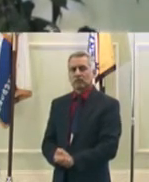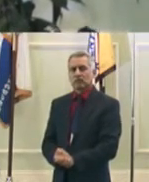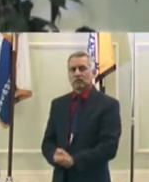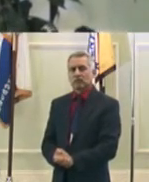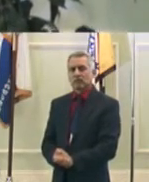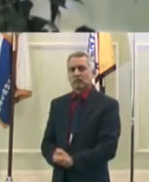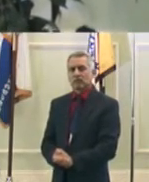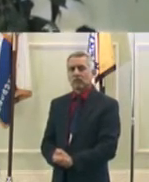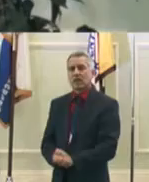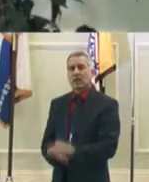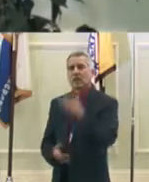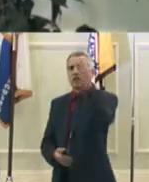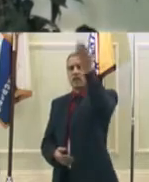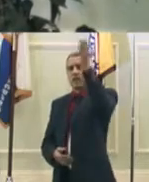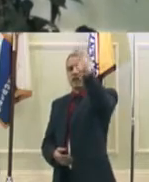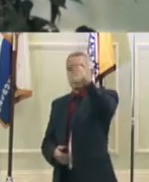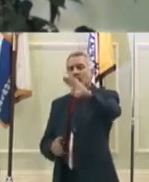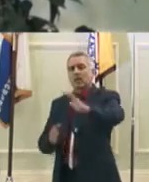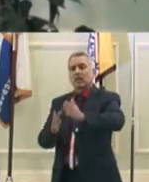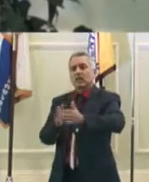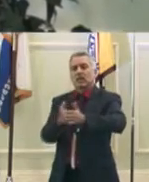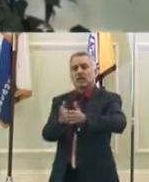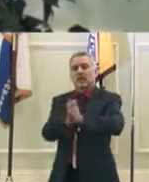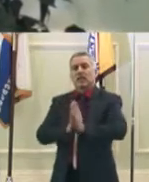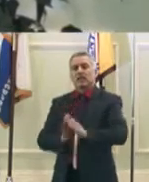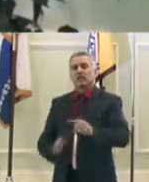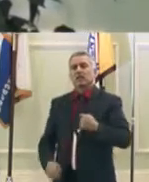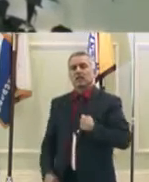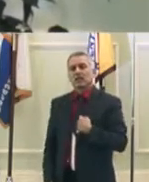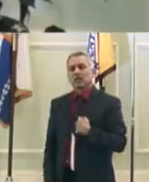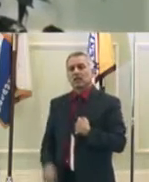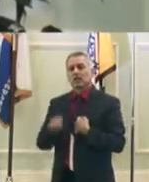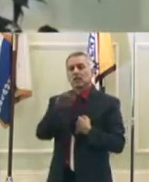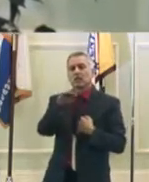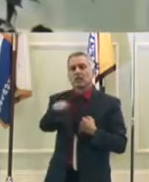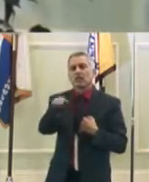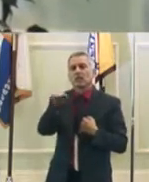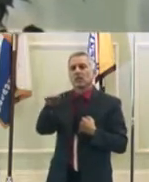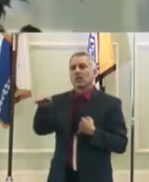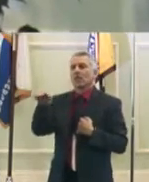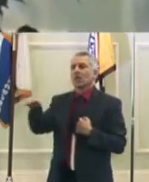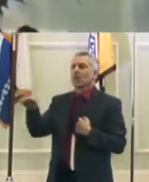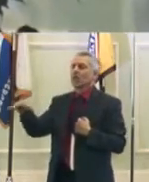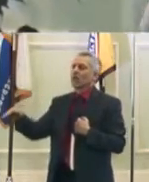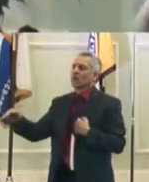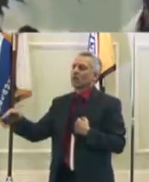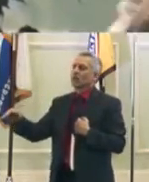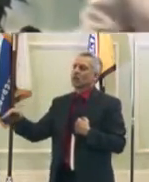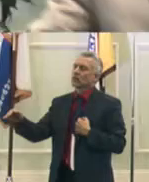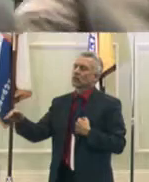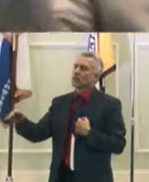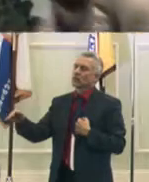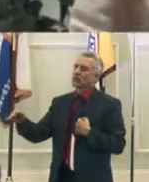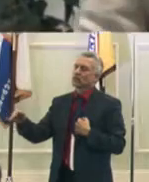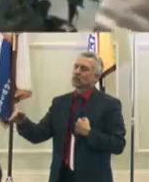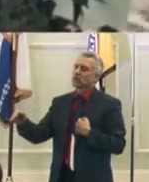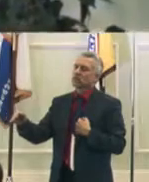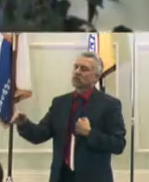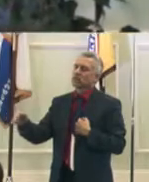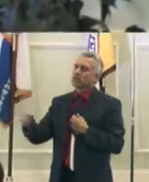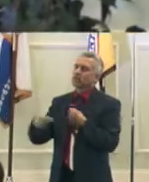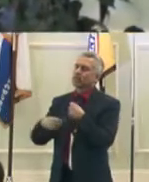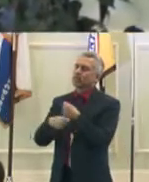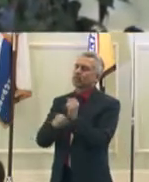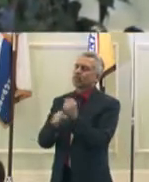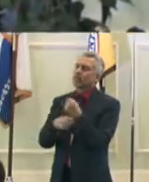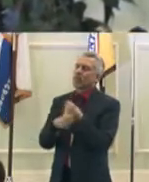you want to come up and ask for a walk, closer walk with God, I'm going to ask you to do that. We're not writing your names down. We're not putting your names on the books. None of that.